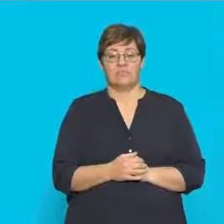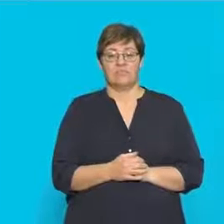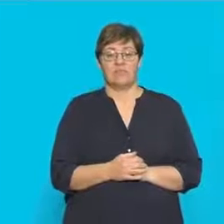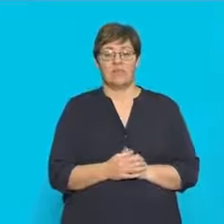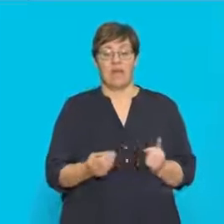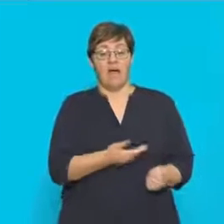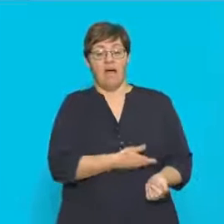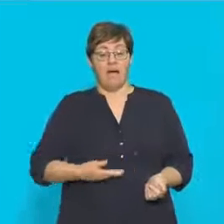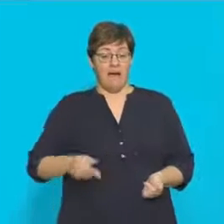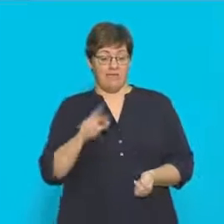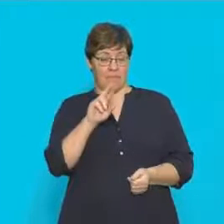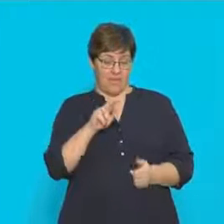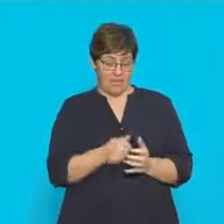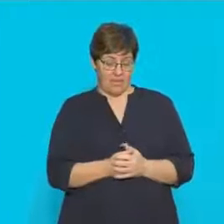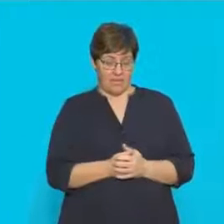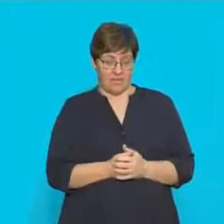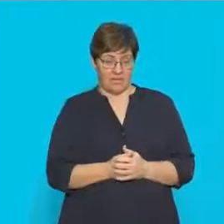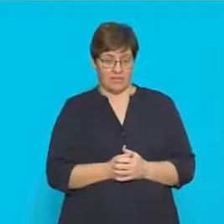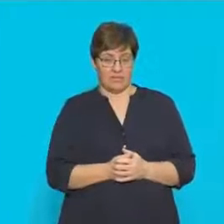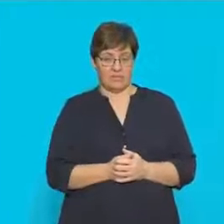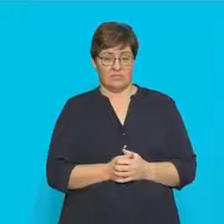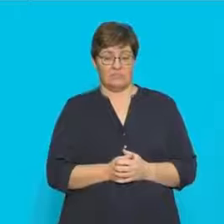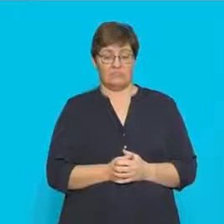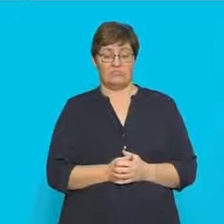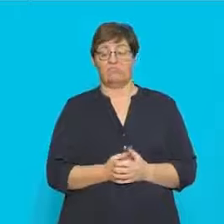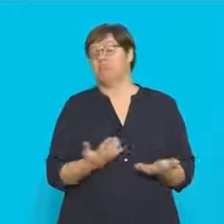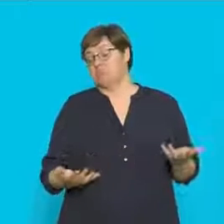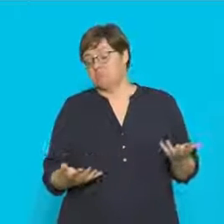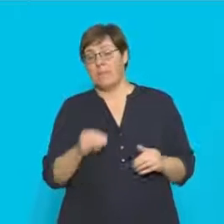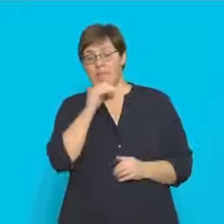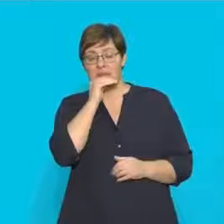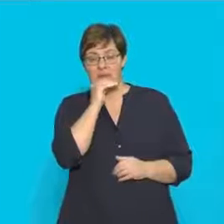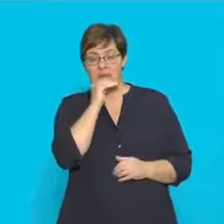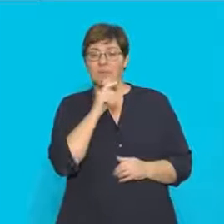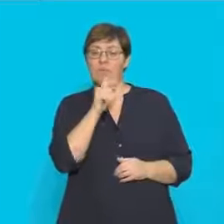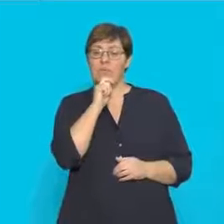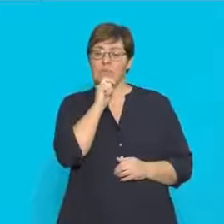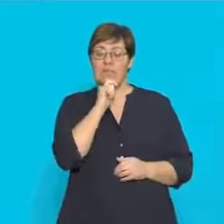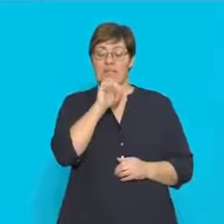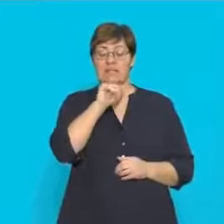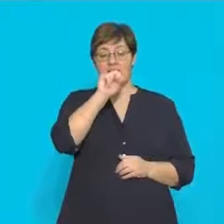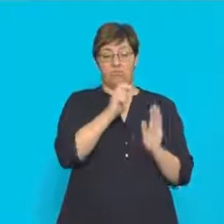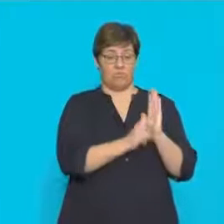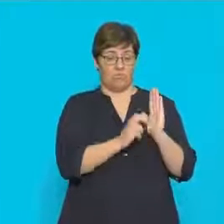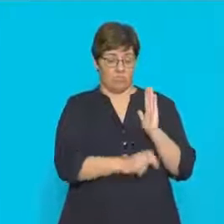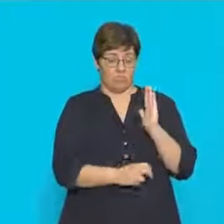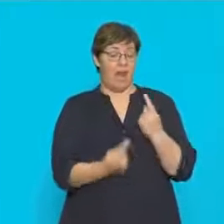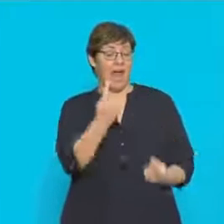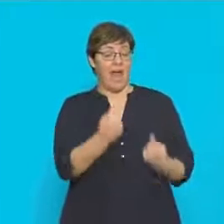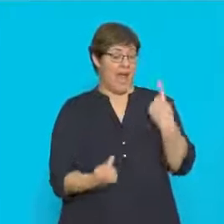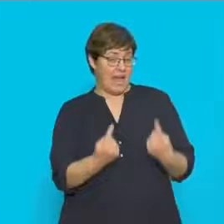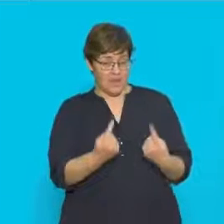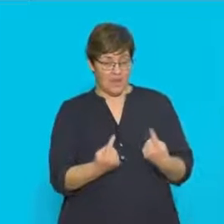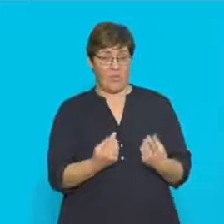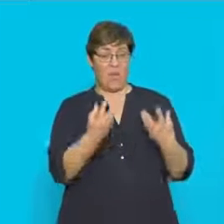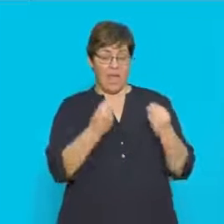Okay, and when we have one half pair. So in other words, we can use the sine rule either when